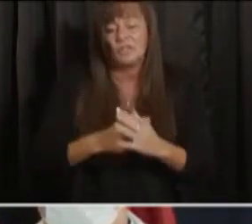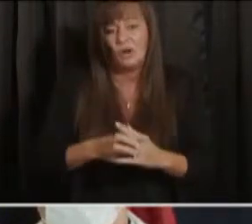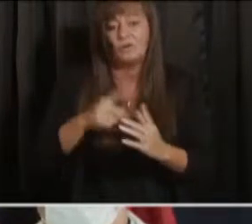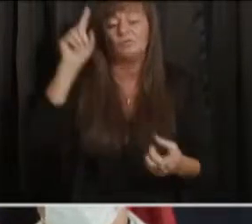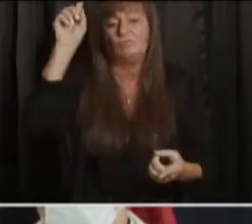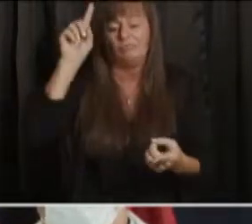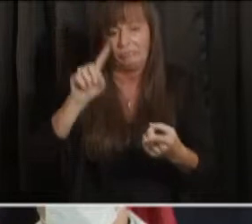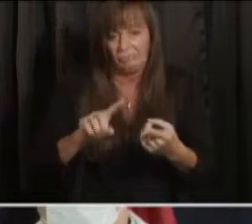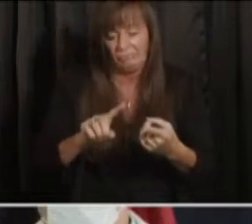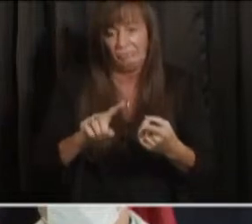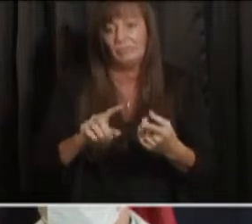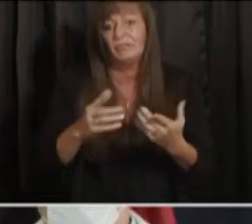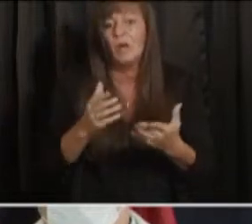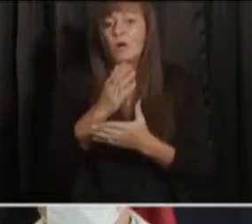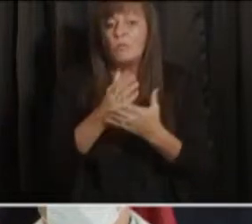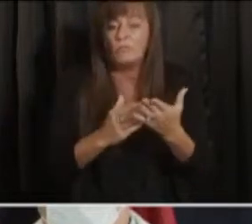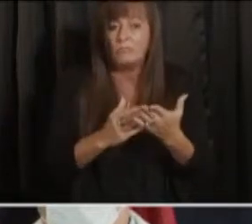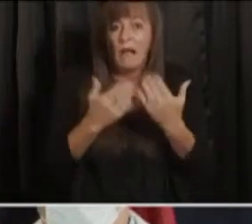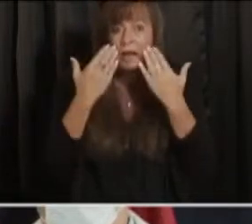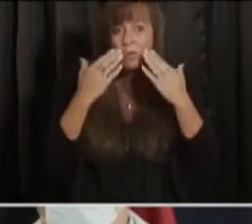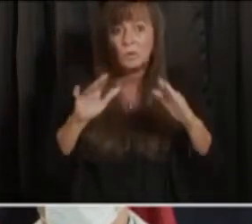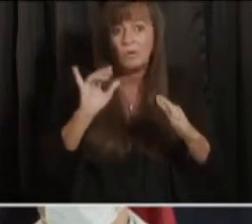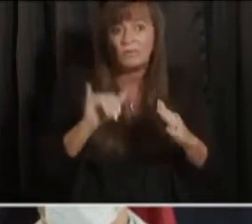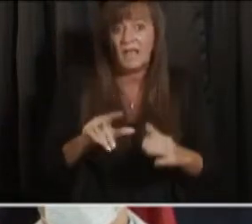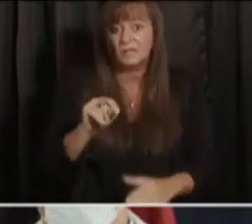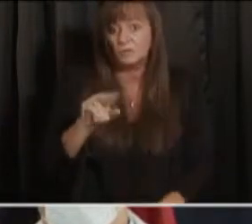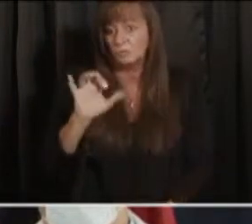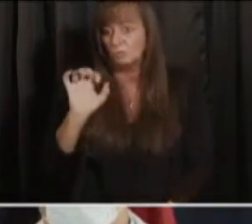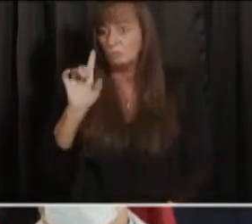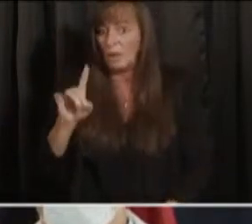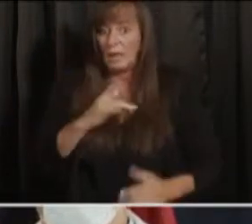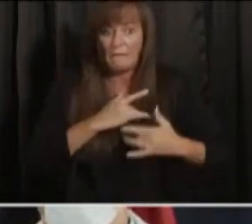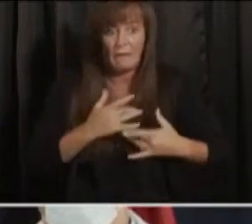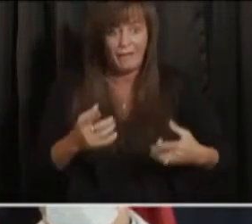too early to say whether that's the start of a trend or just a one-day